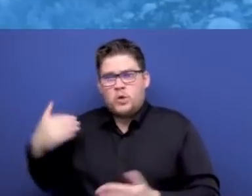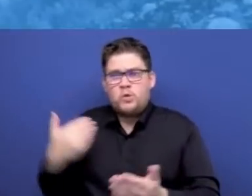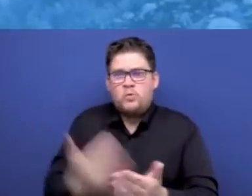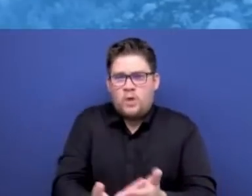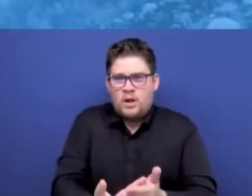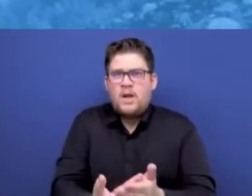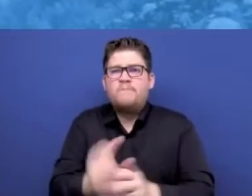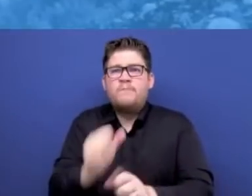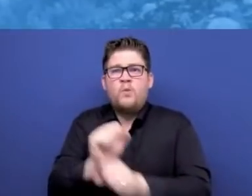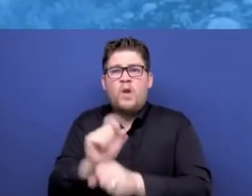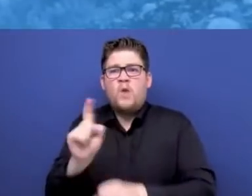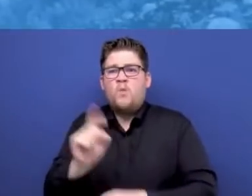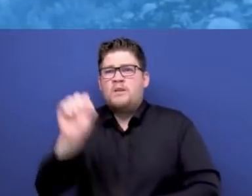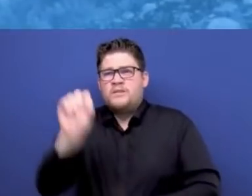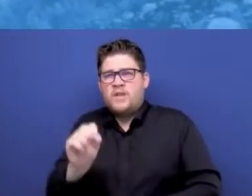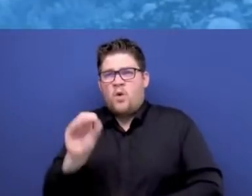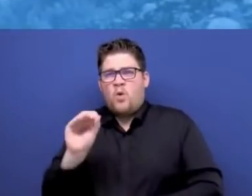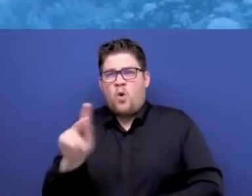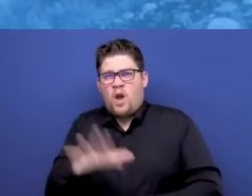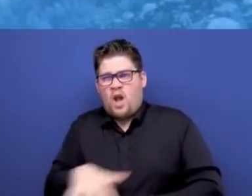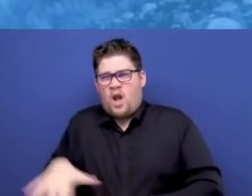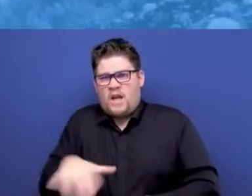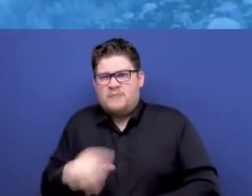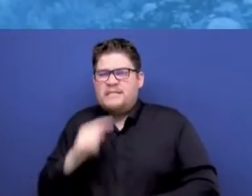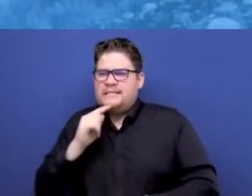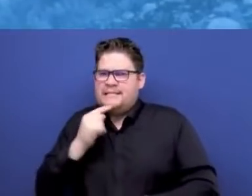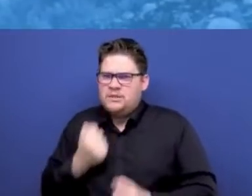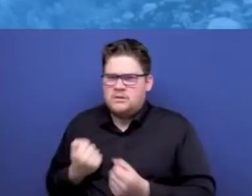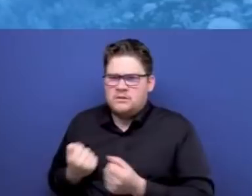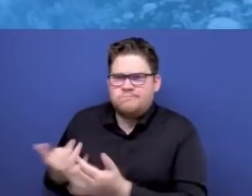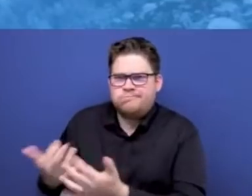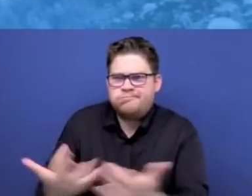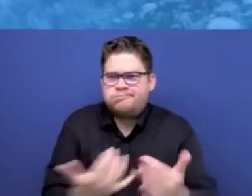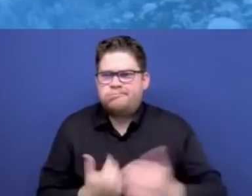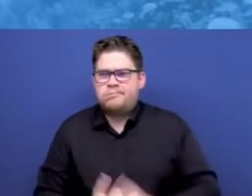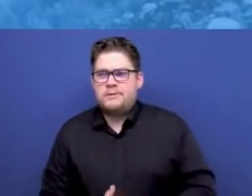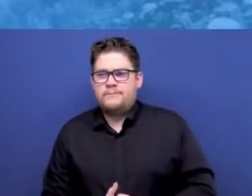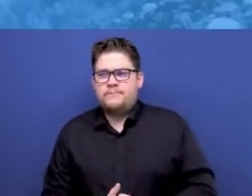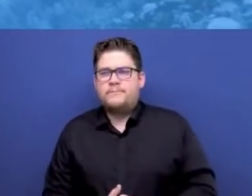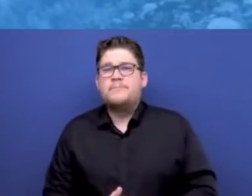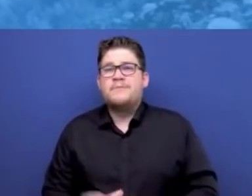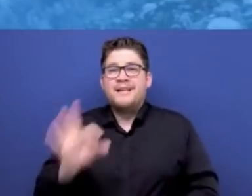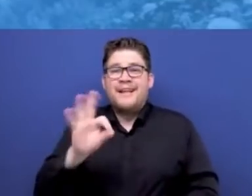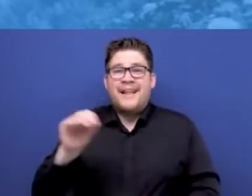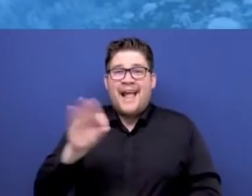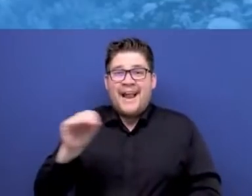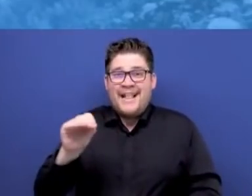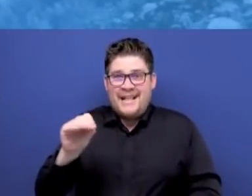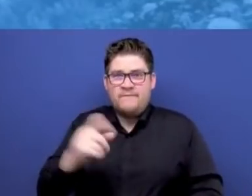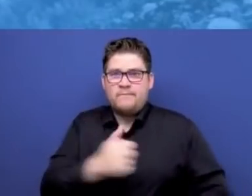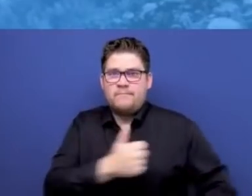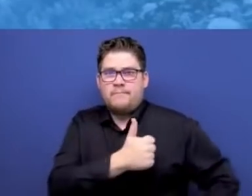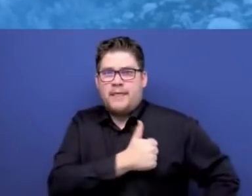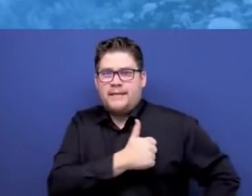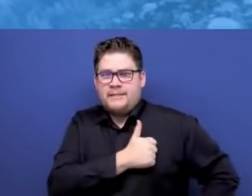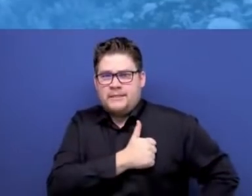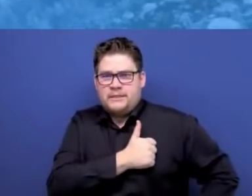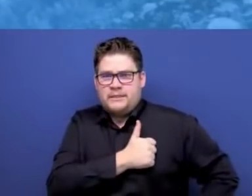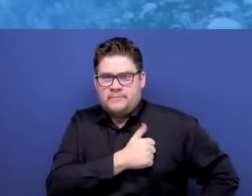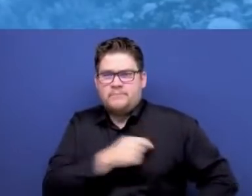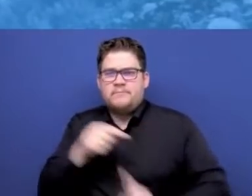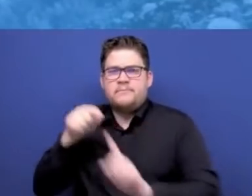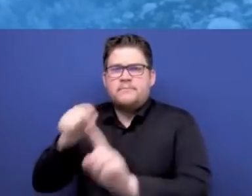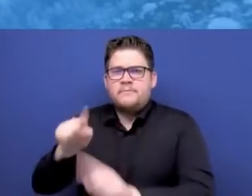first 90-person crew from the Canadian Armed Forces will be on the front lines at Thomas Creek tomorrow, July 28th. And